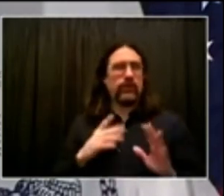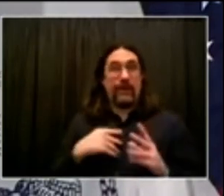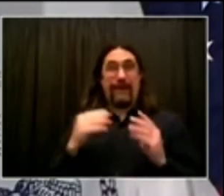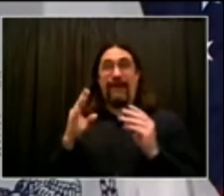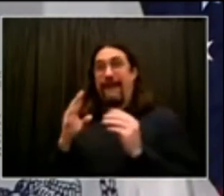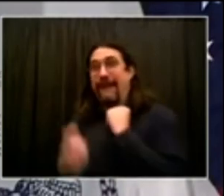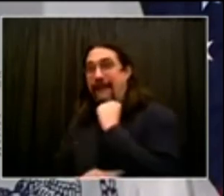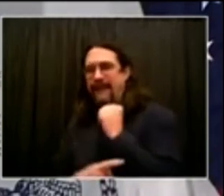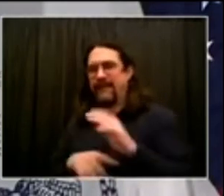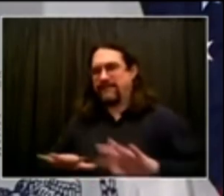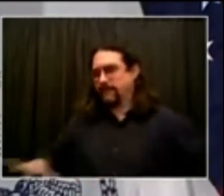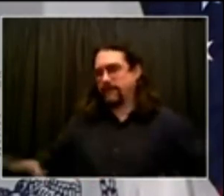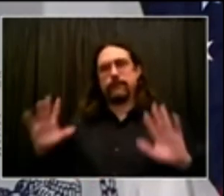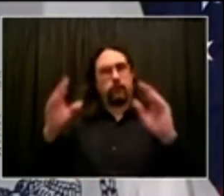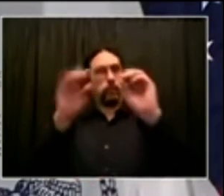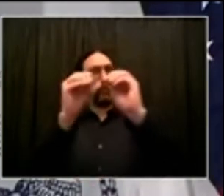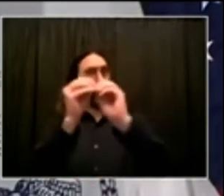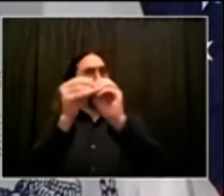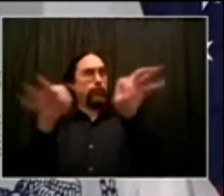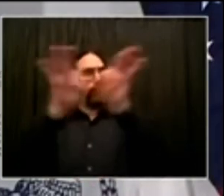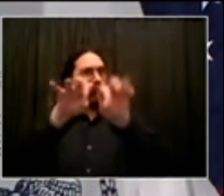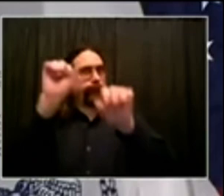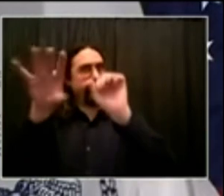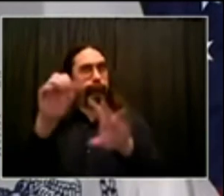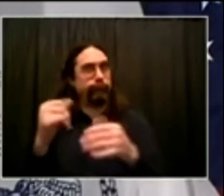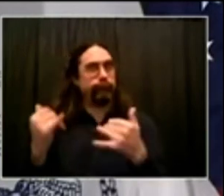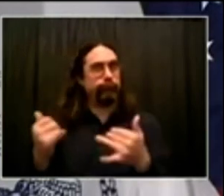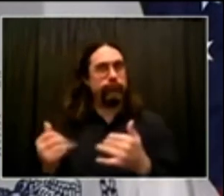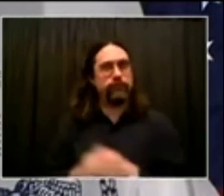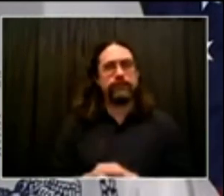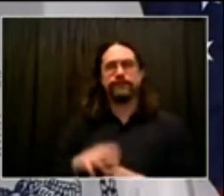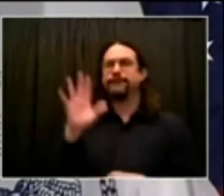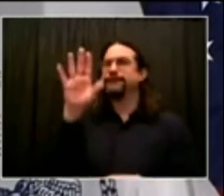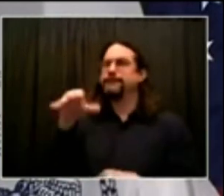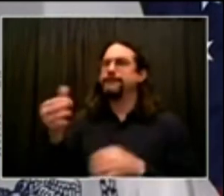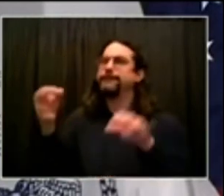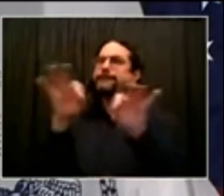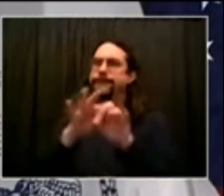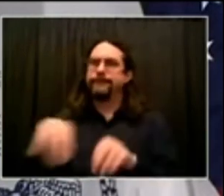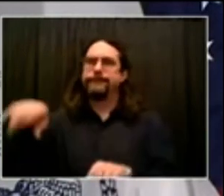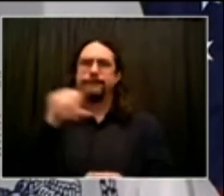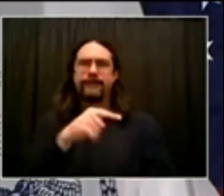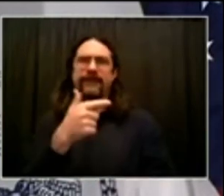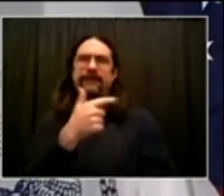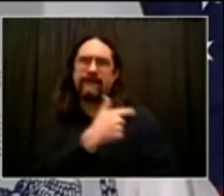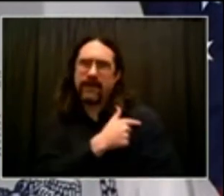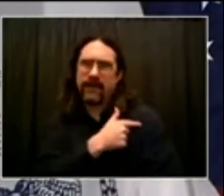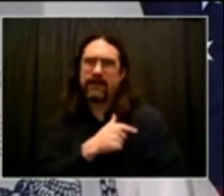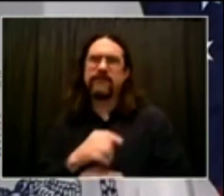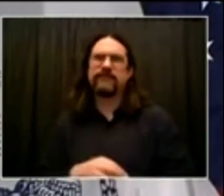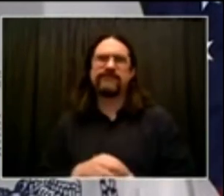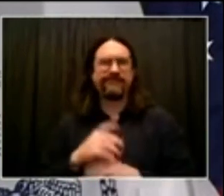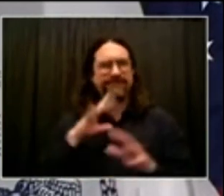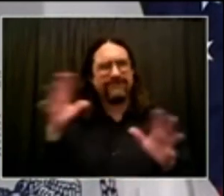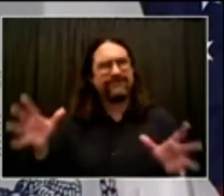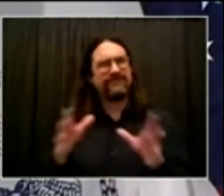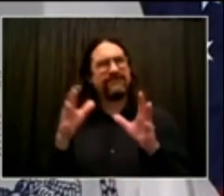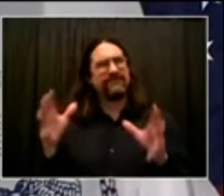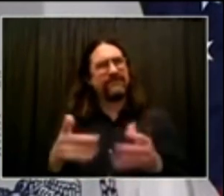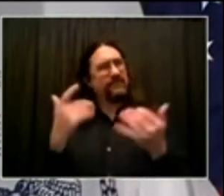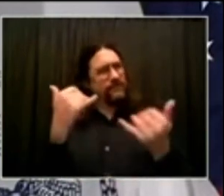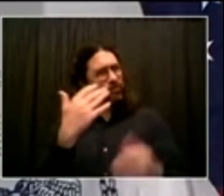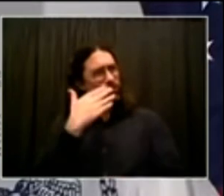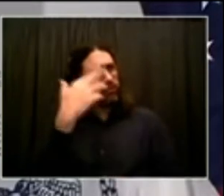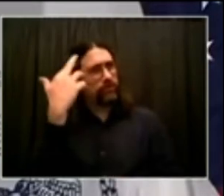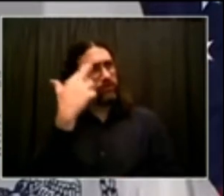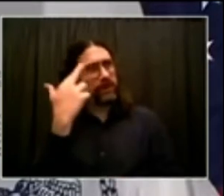said that one of the great reasons to go out and get vaccinated is bring the city back, full reopening, and let's